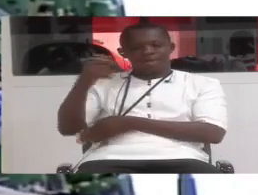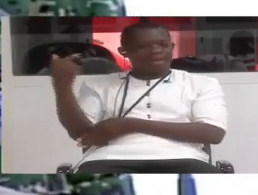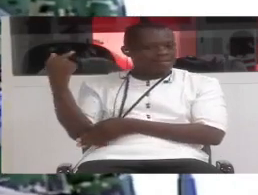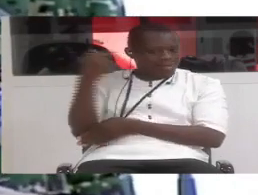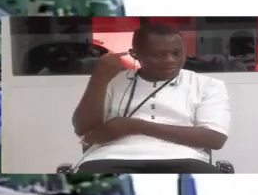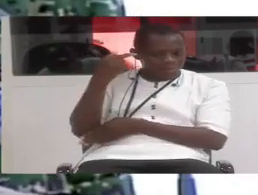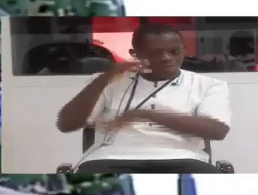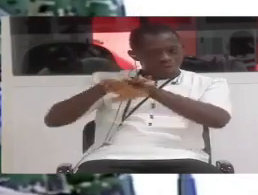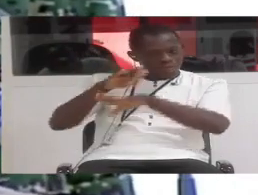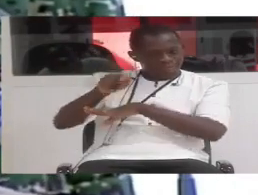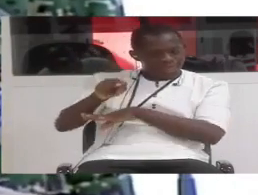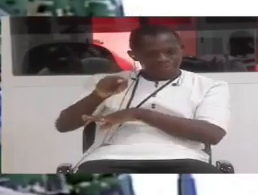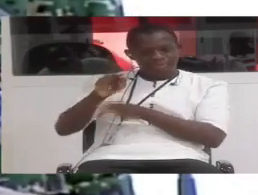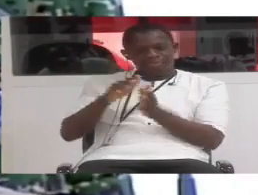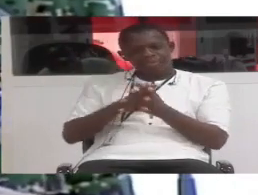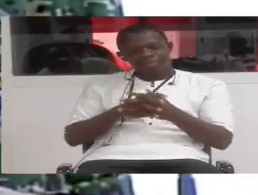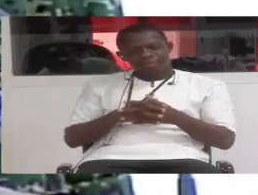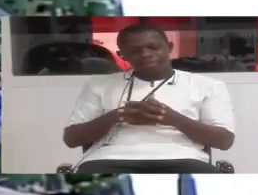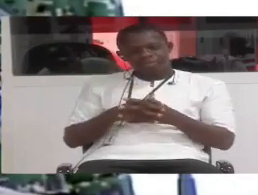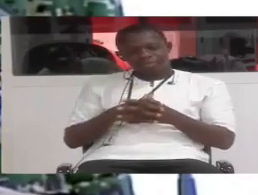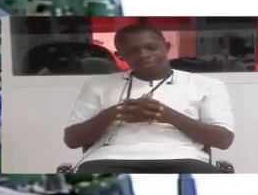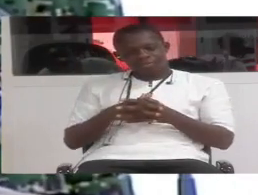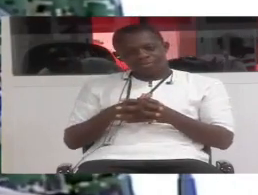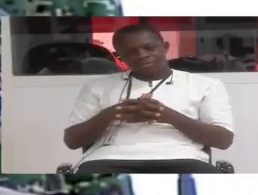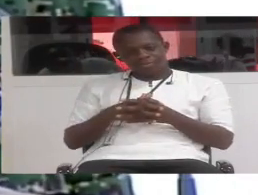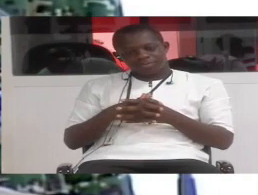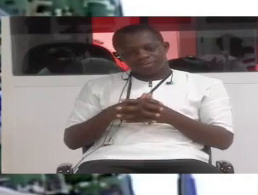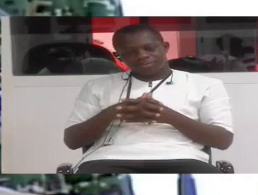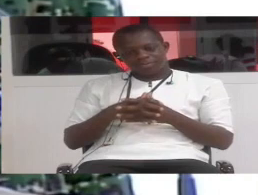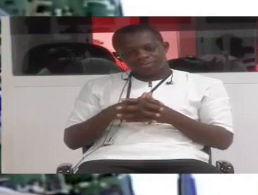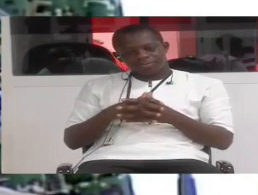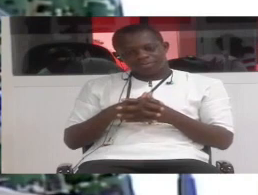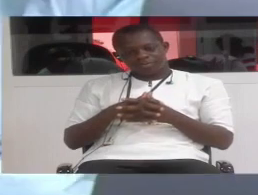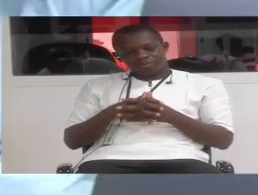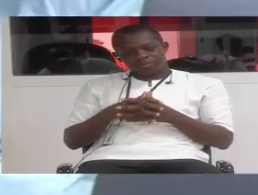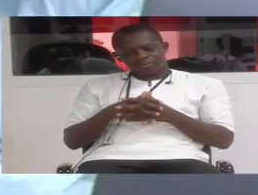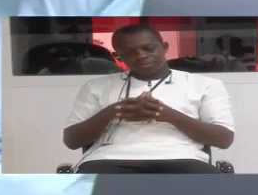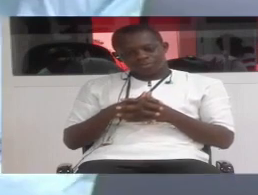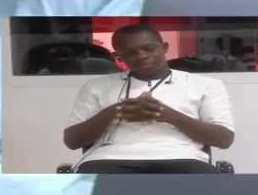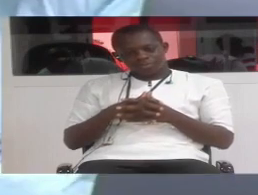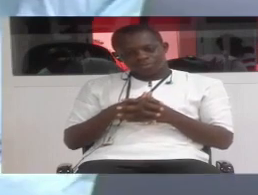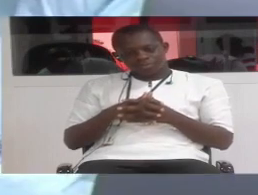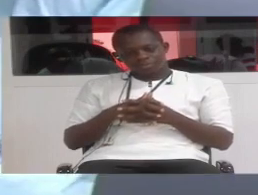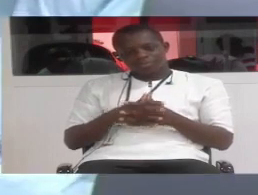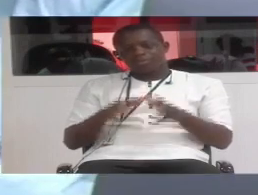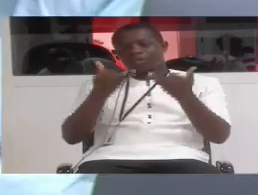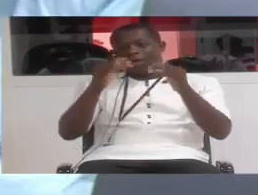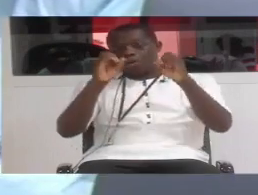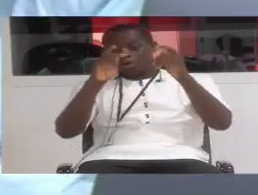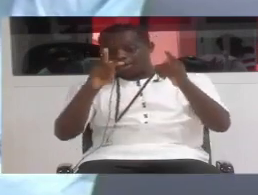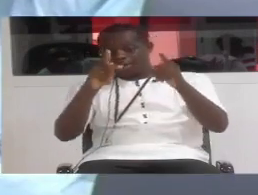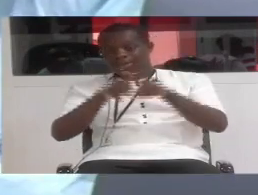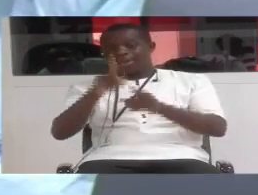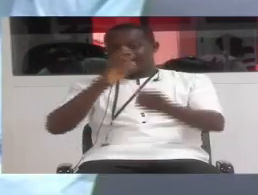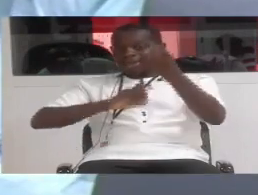To be frank, I was not attentive to that. I did not hear anything. Okay, let us move on to